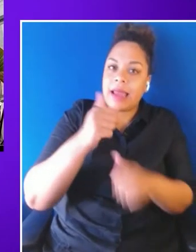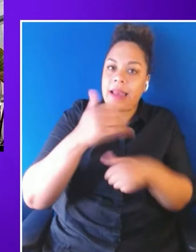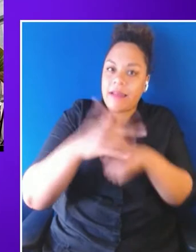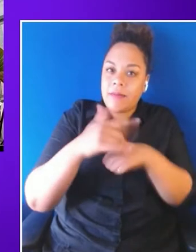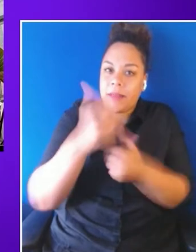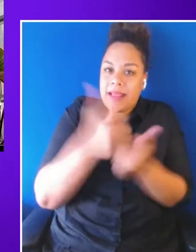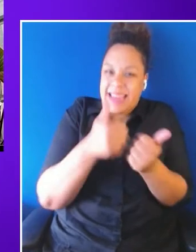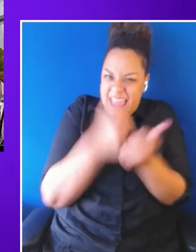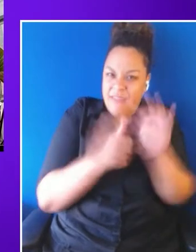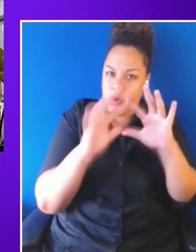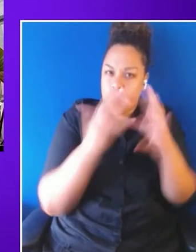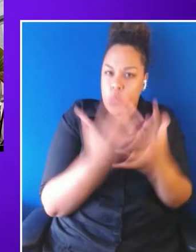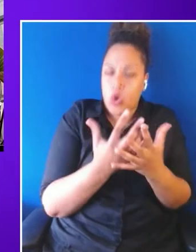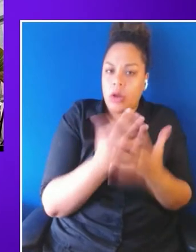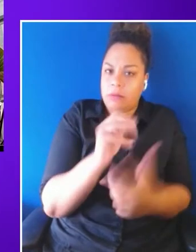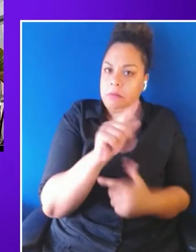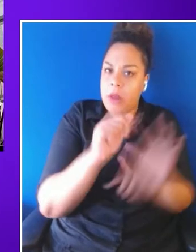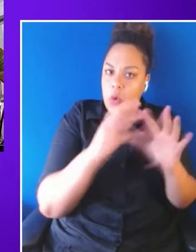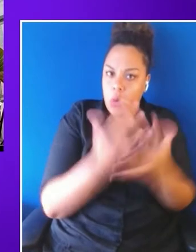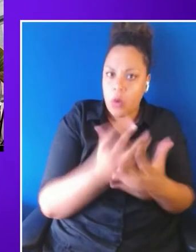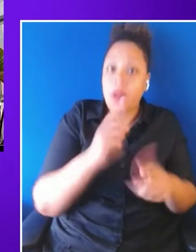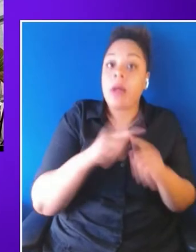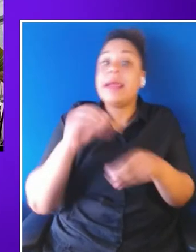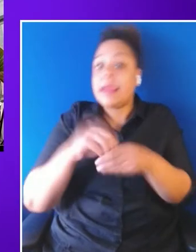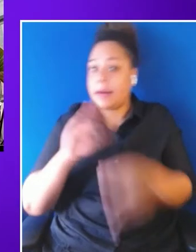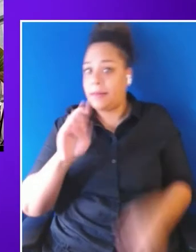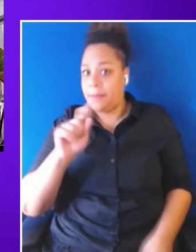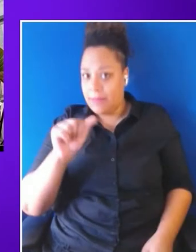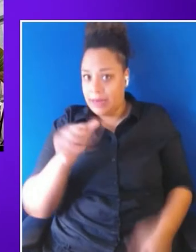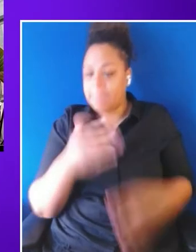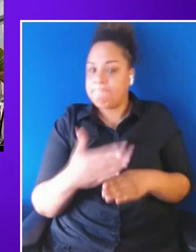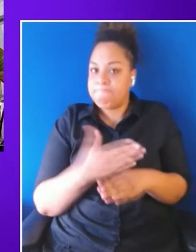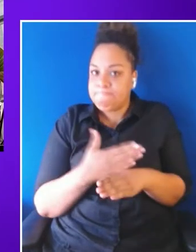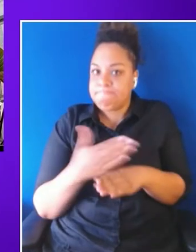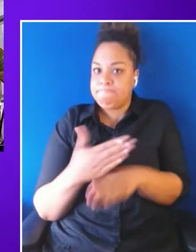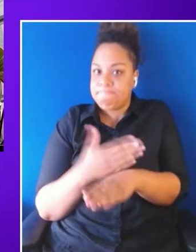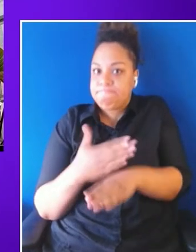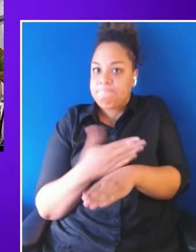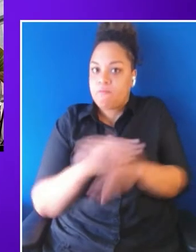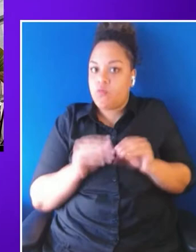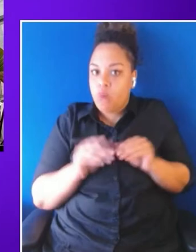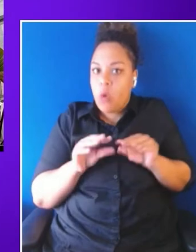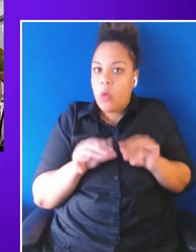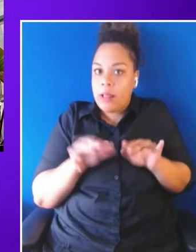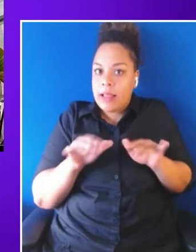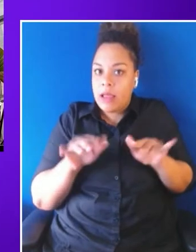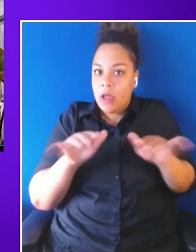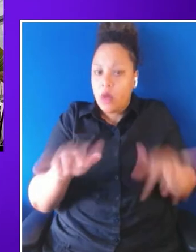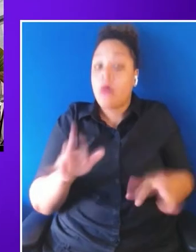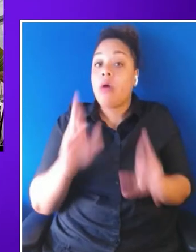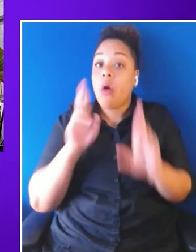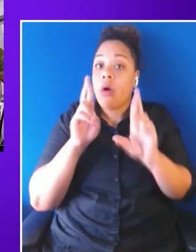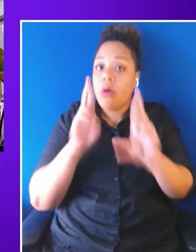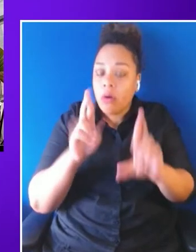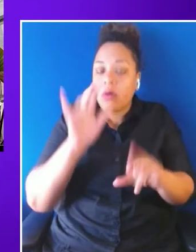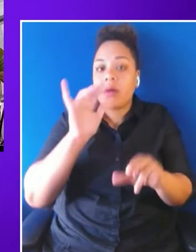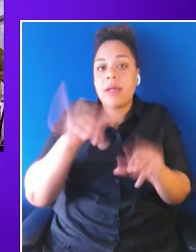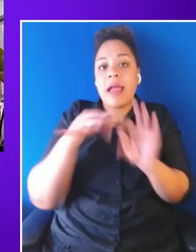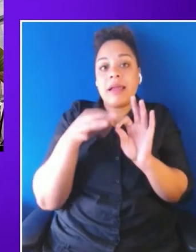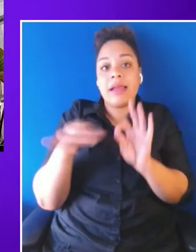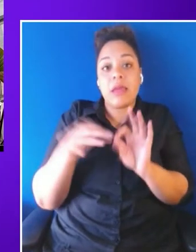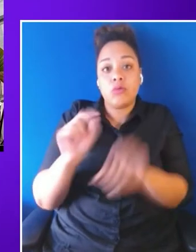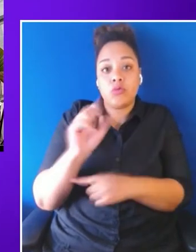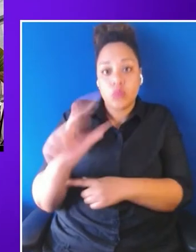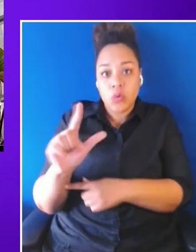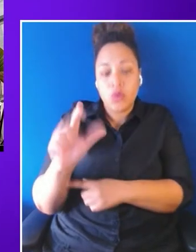they are improving upon it and rolling it out. And our hopes is that that captioning tool can get